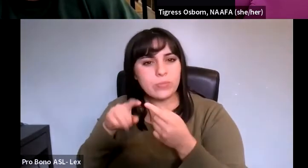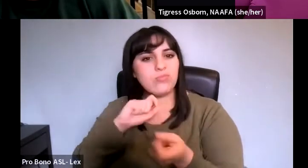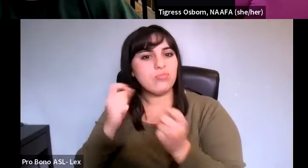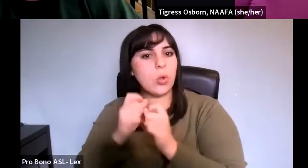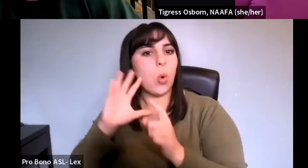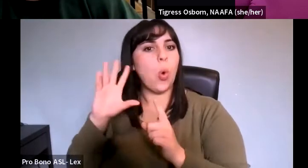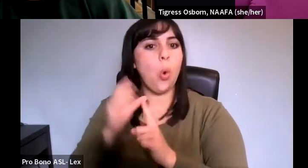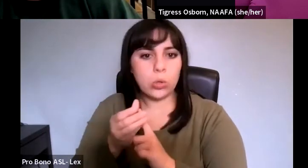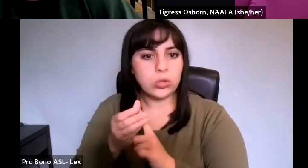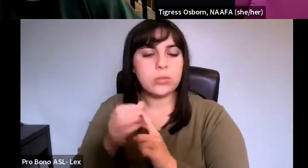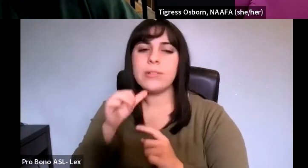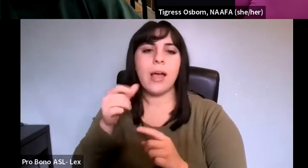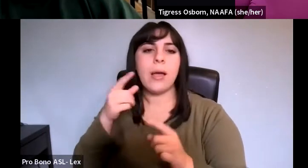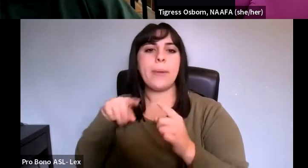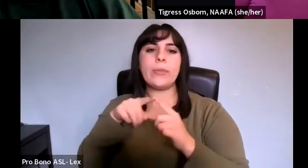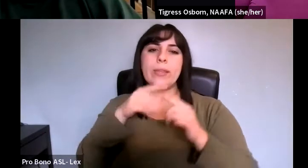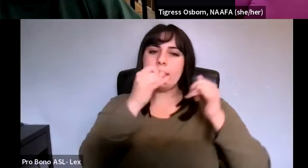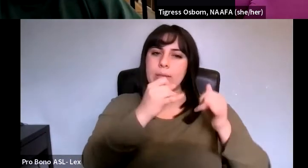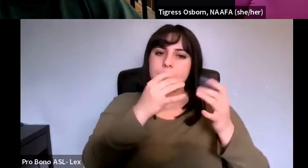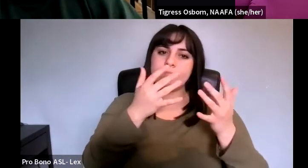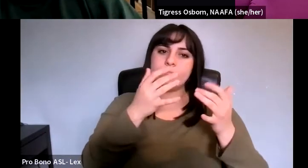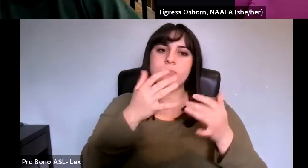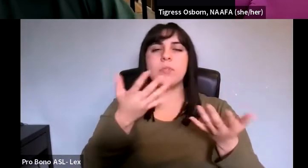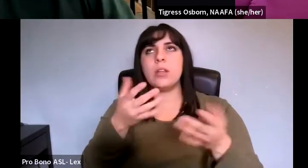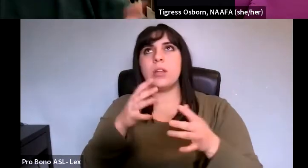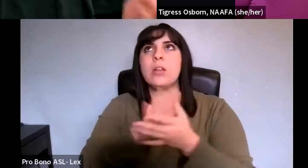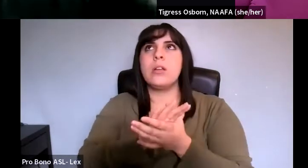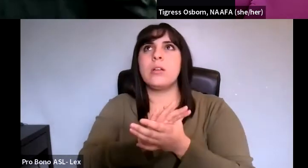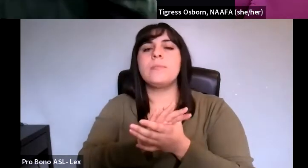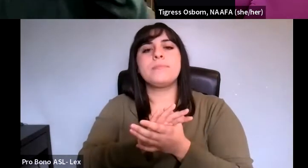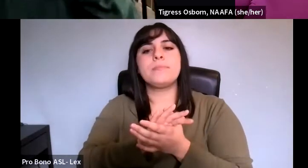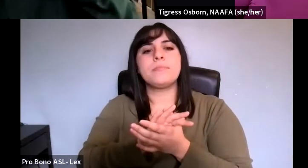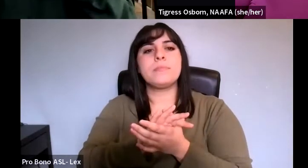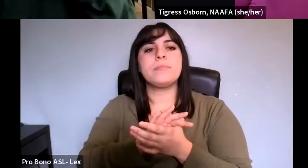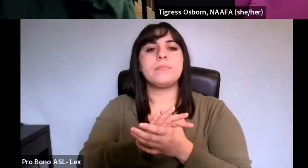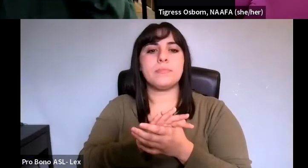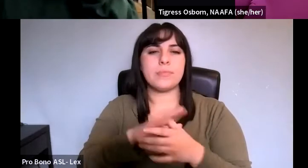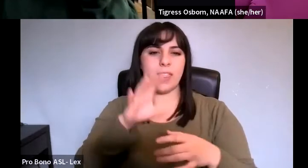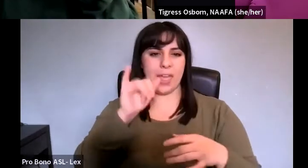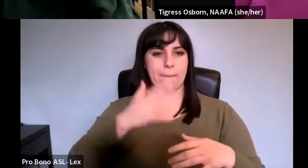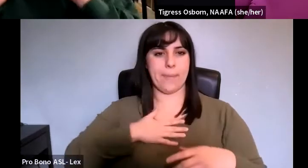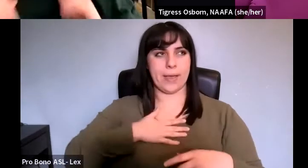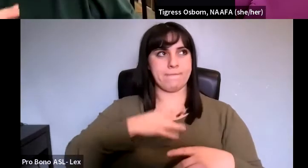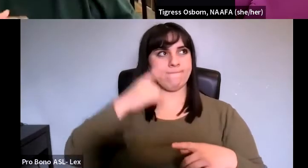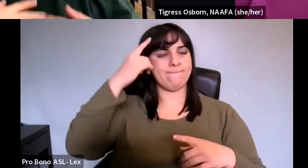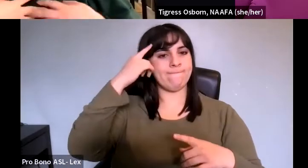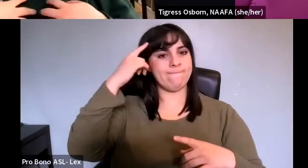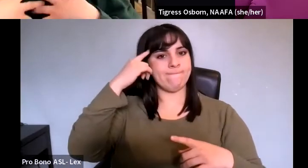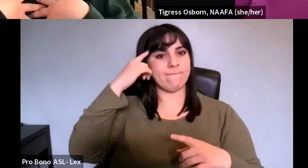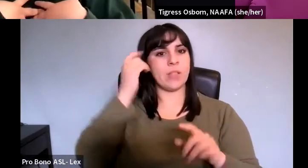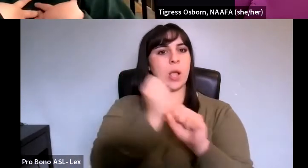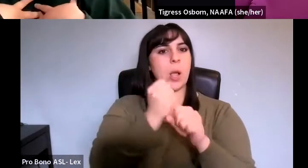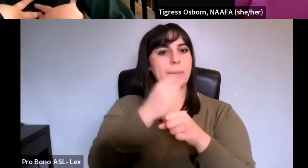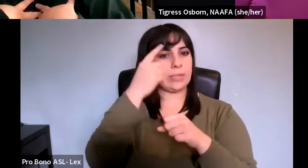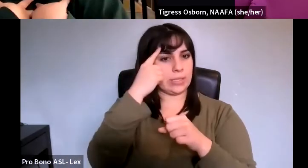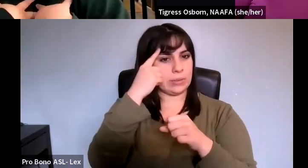do with the individual sort of loving their body. And that's from a very logical brain point of view. But from